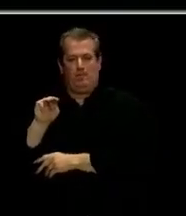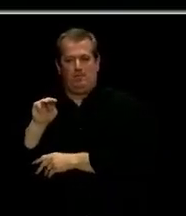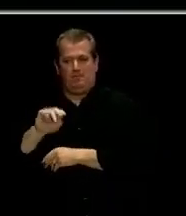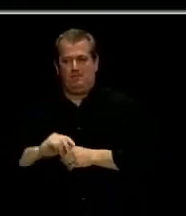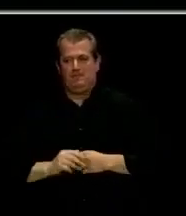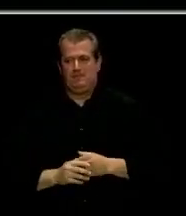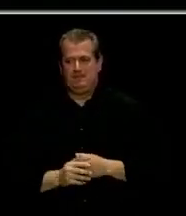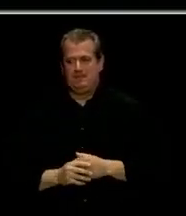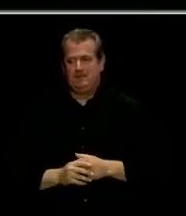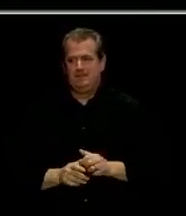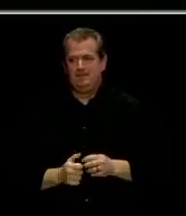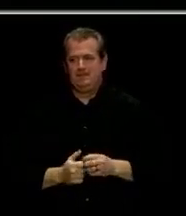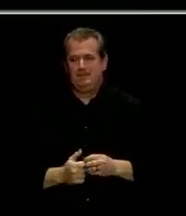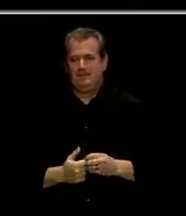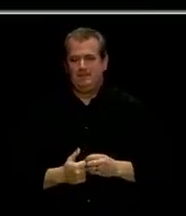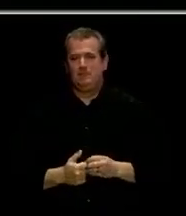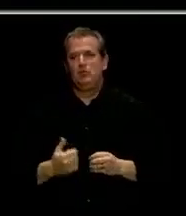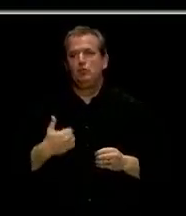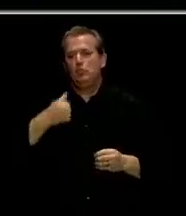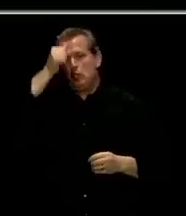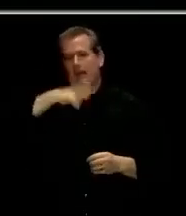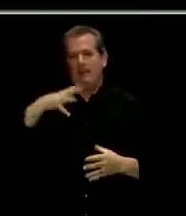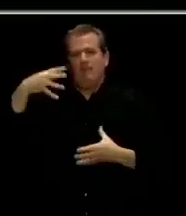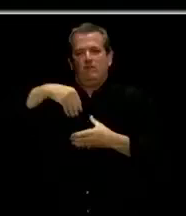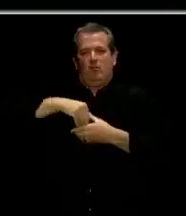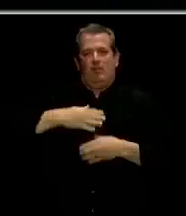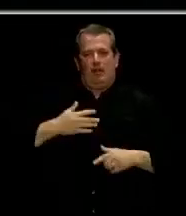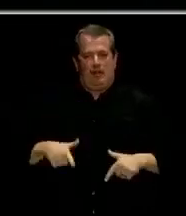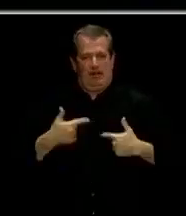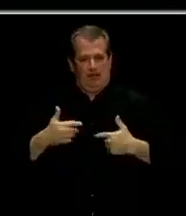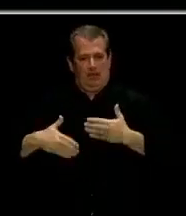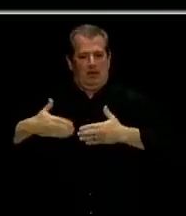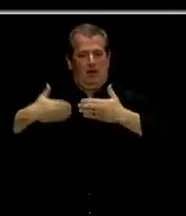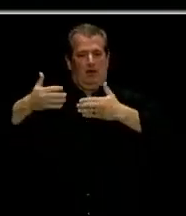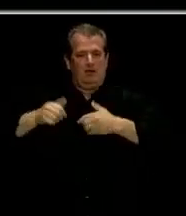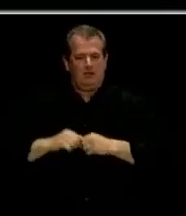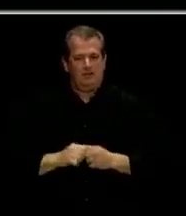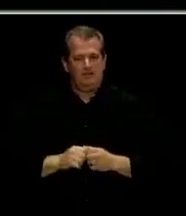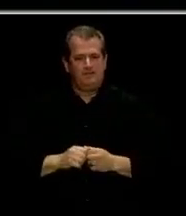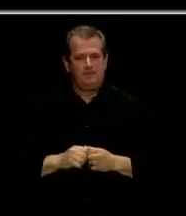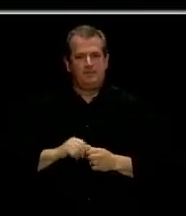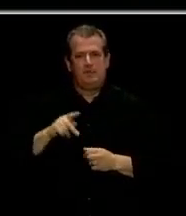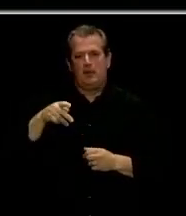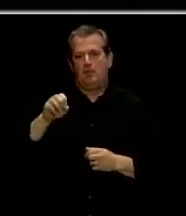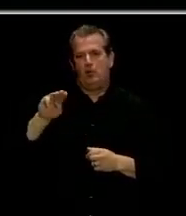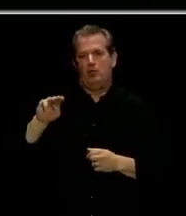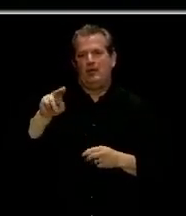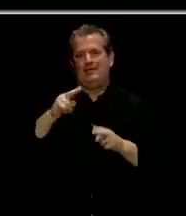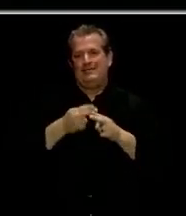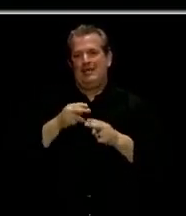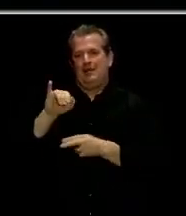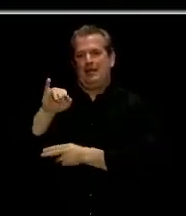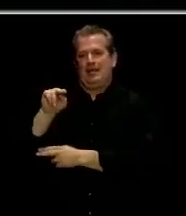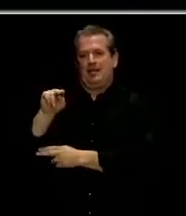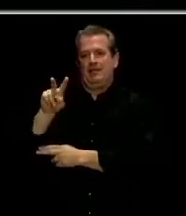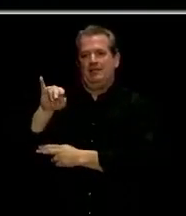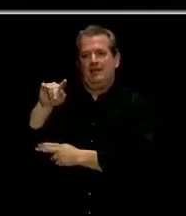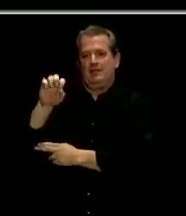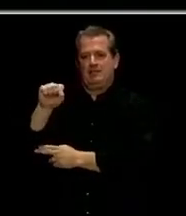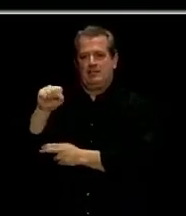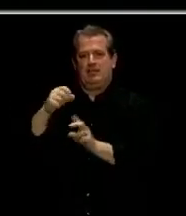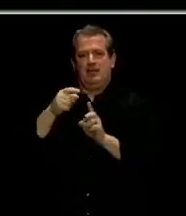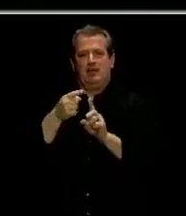heard as a young man, and it became a part of my life as I aged a little bit more. It's called Invictus by William Ernest